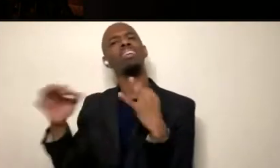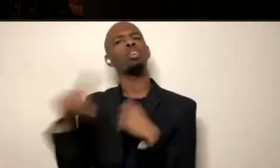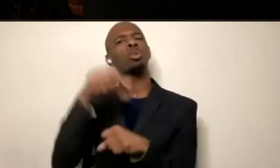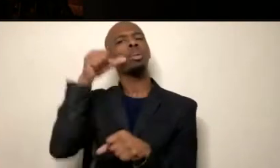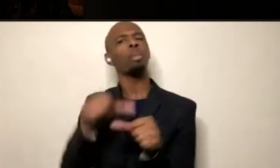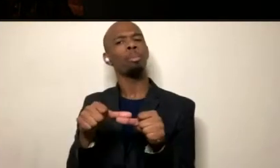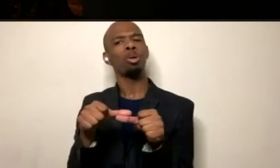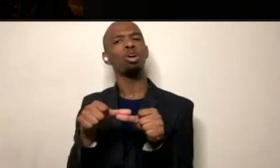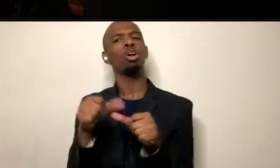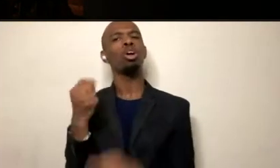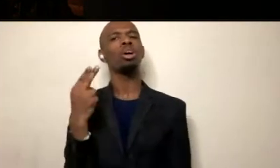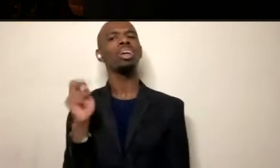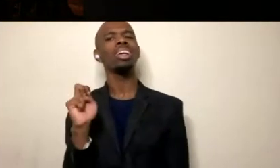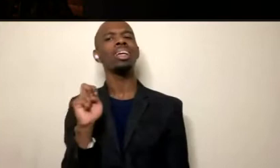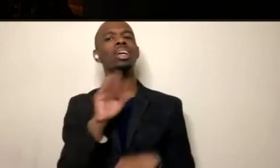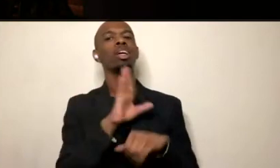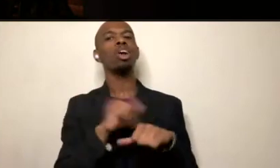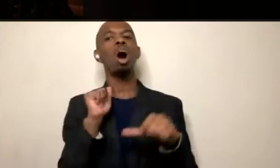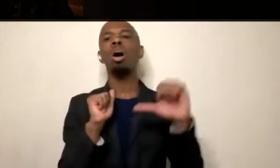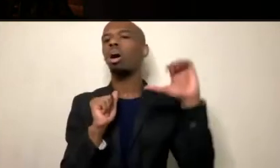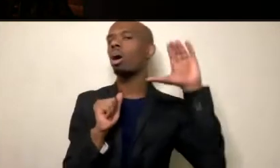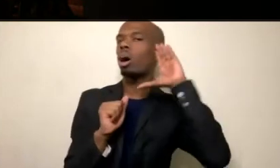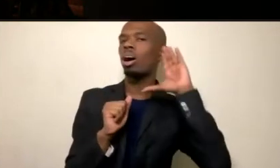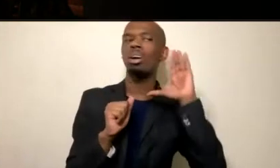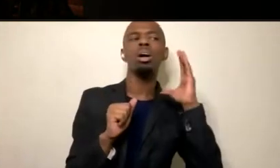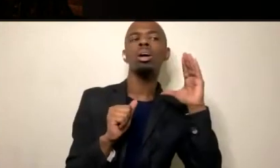mother. Yes. Ooh, yeah.